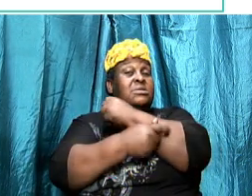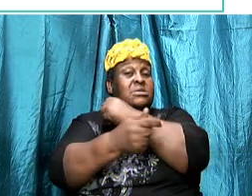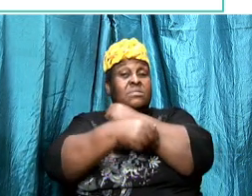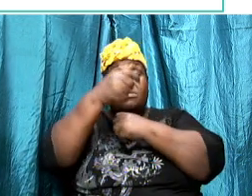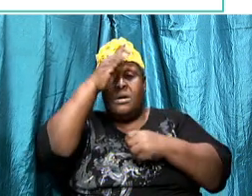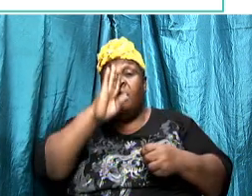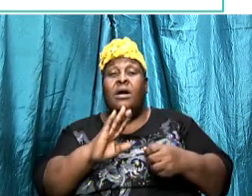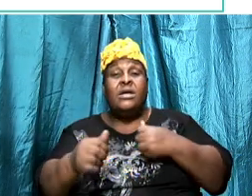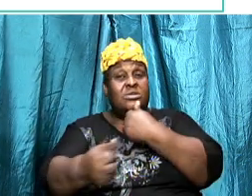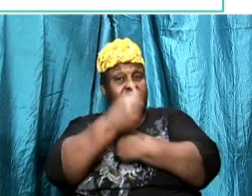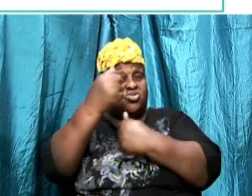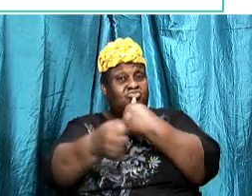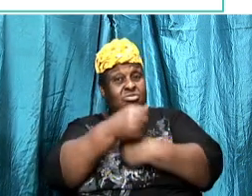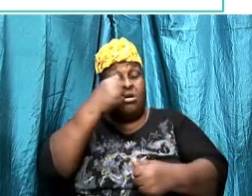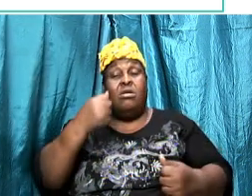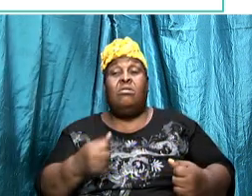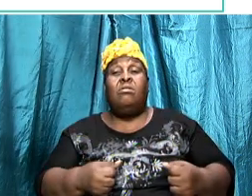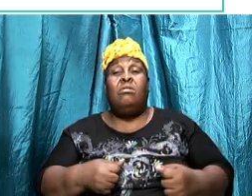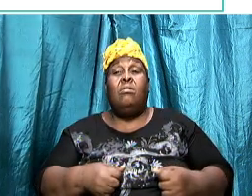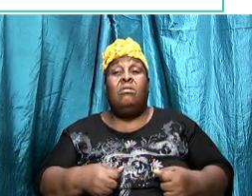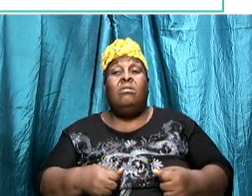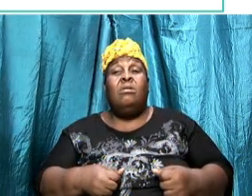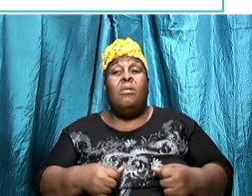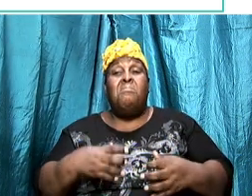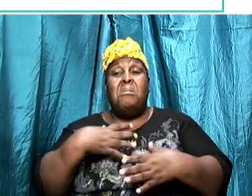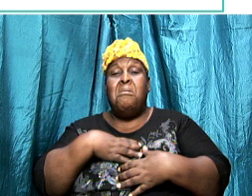destroyed. Neither should we